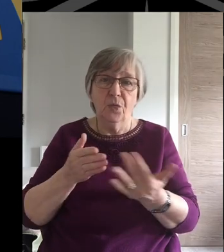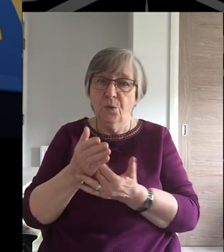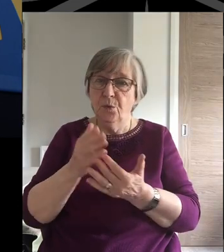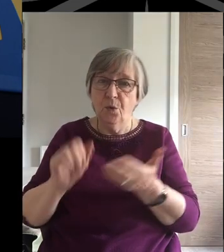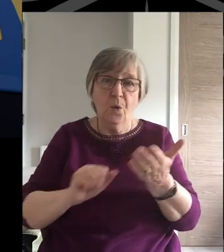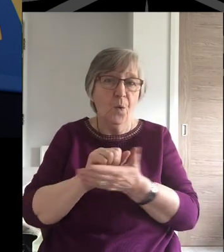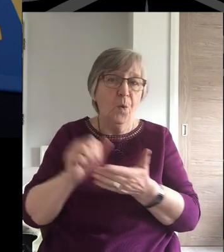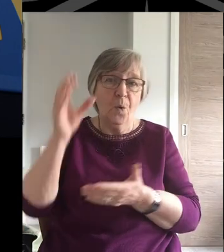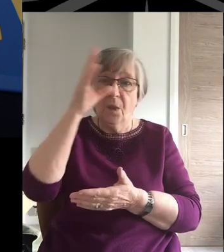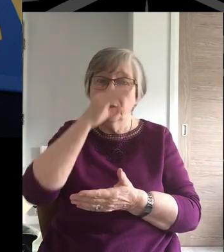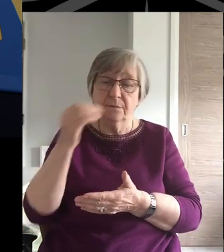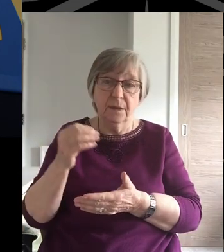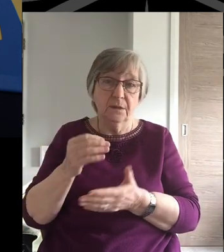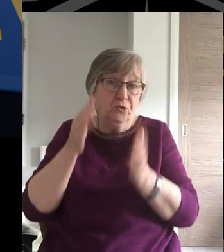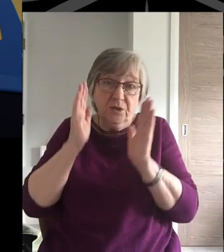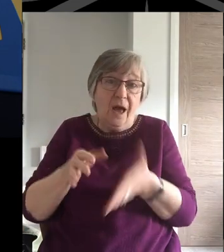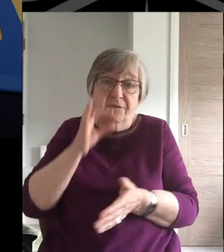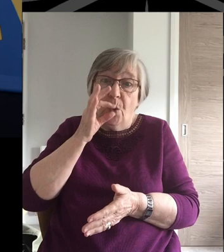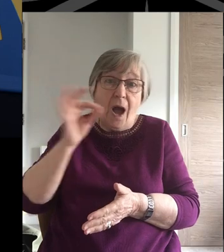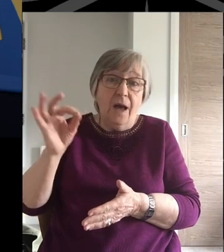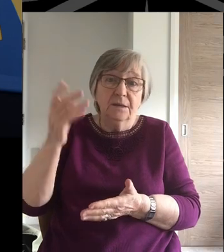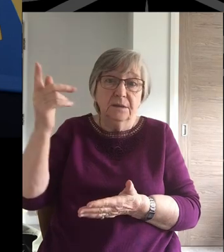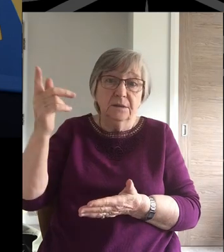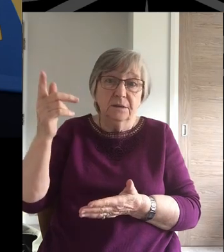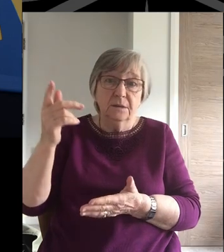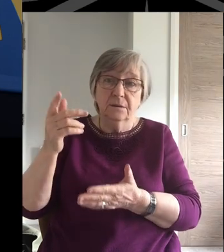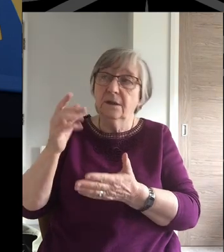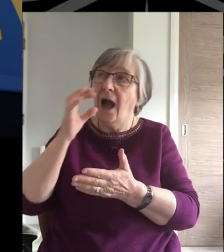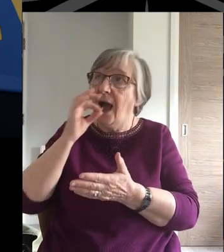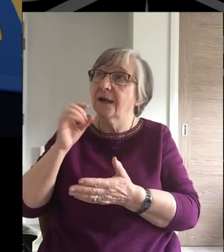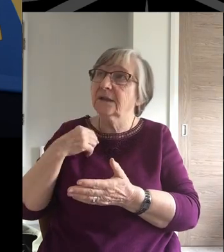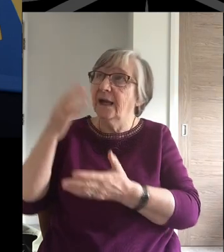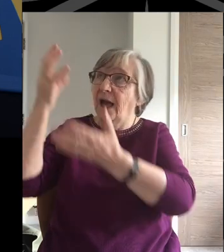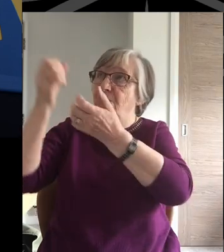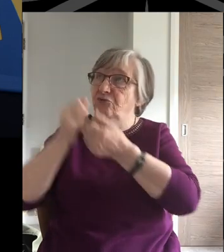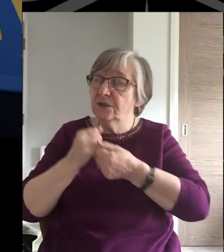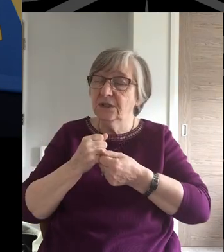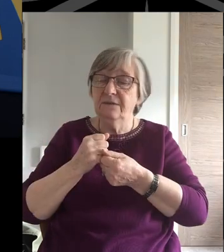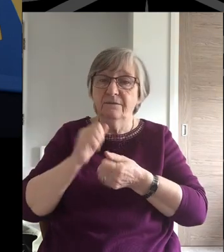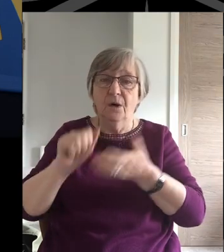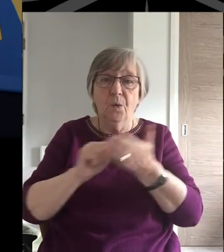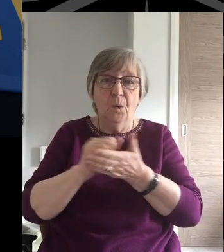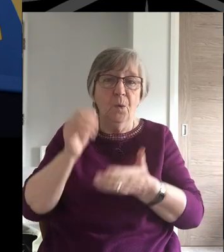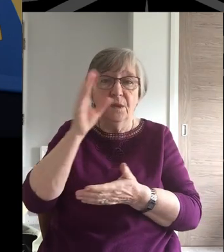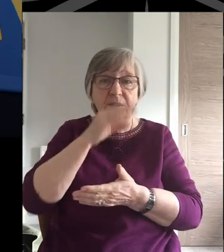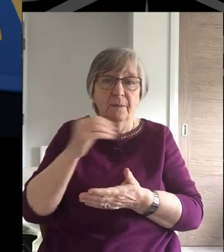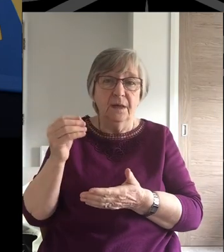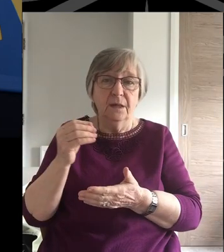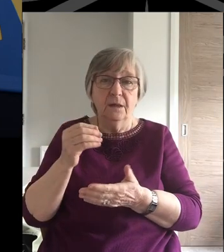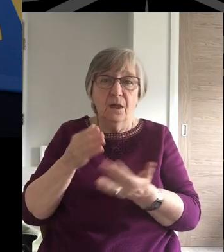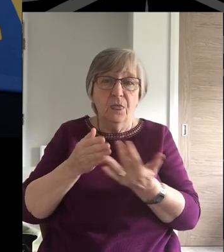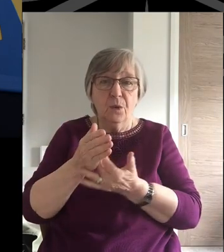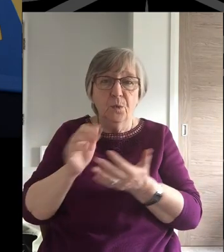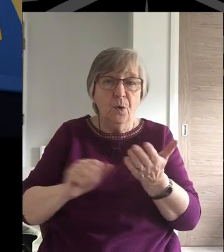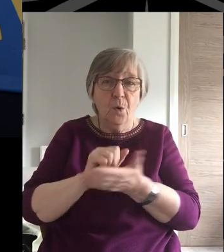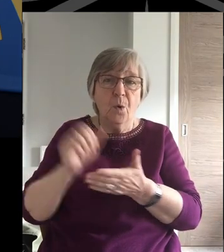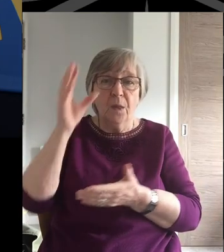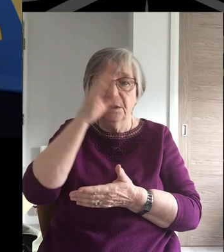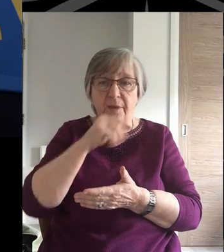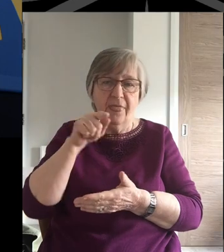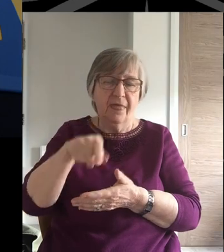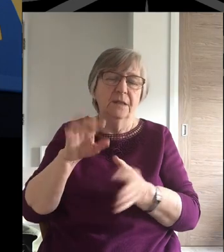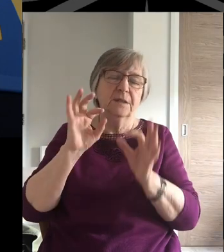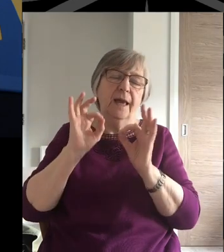through the Holy Spirit, and you only have to ask to receive the Spirit, Luke 11:13. Through the Spirit,